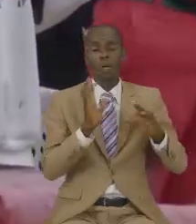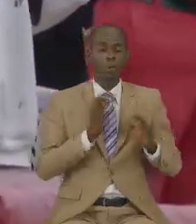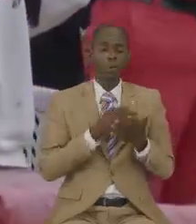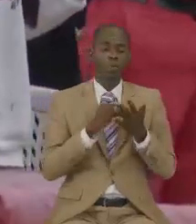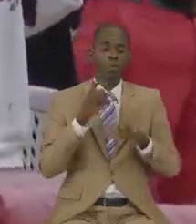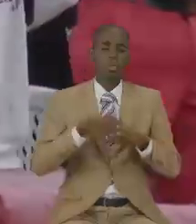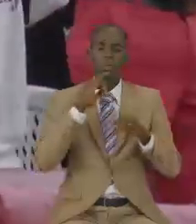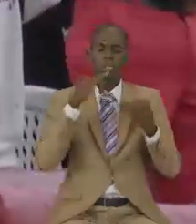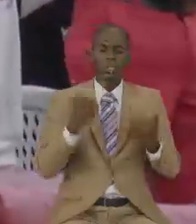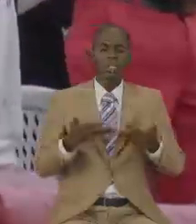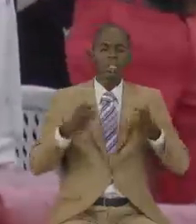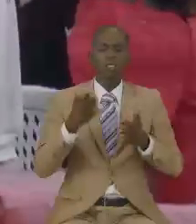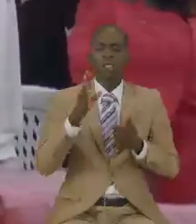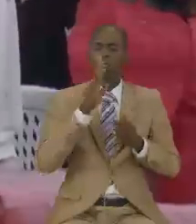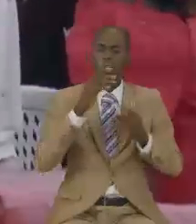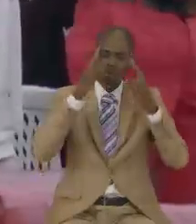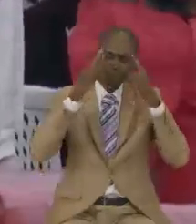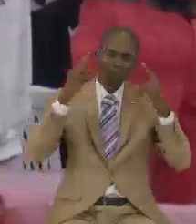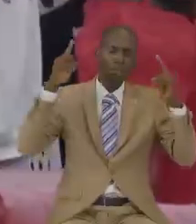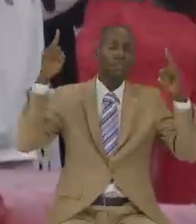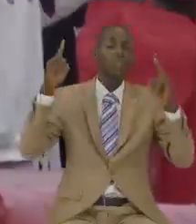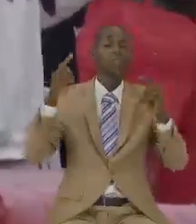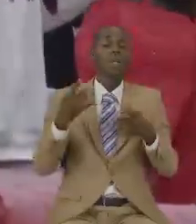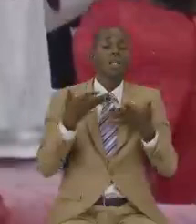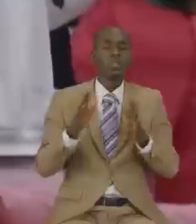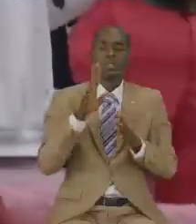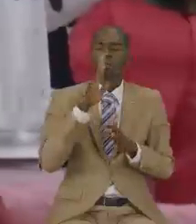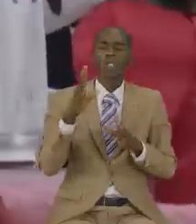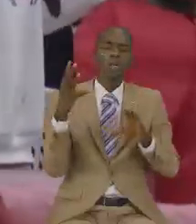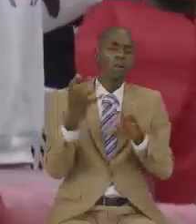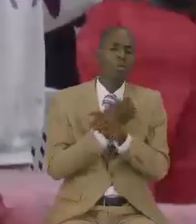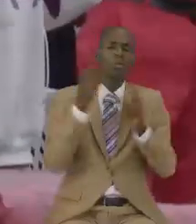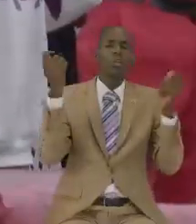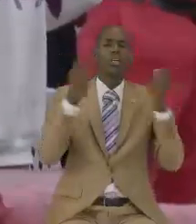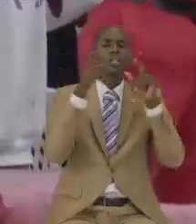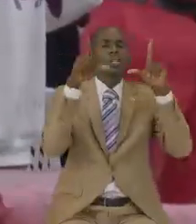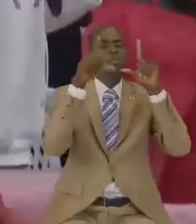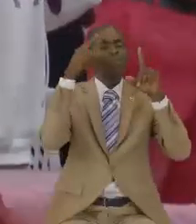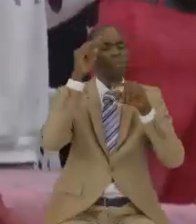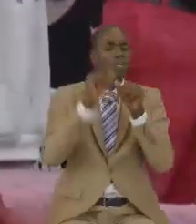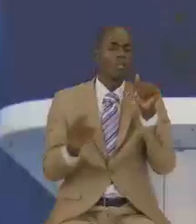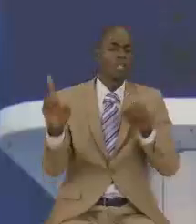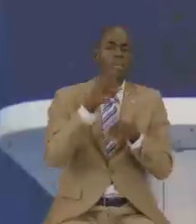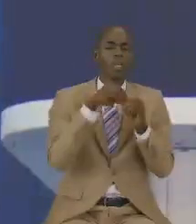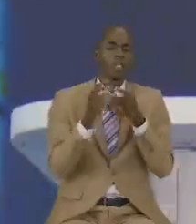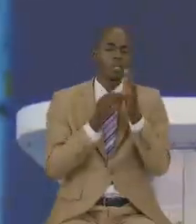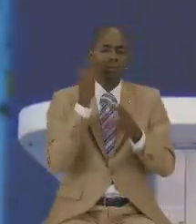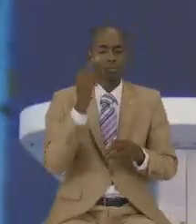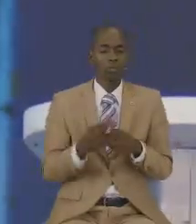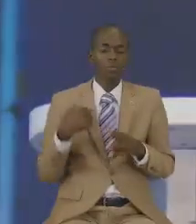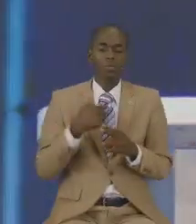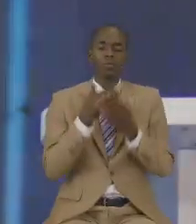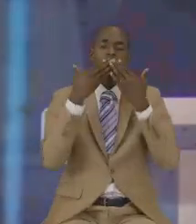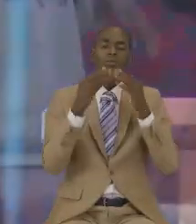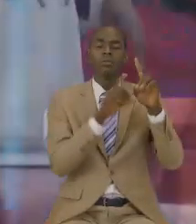be achievement and let there be a winning level for everyone in Jesus' name. We thank you,